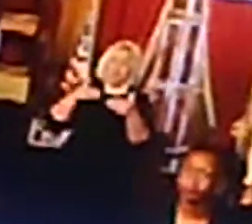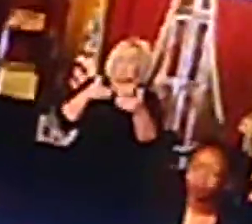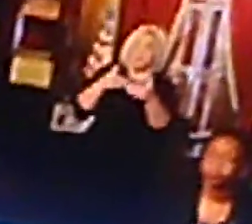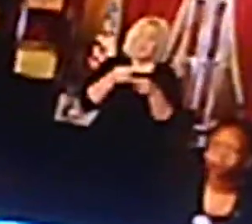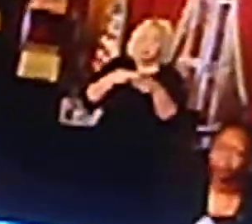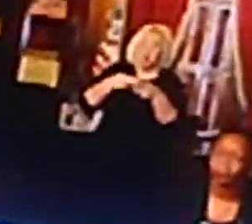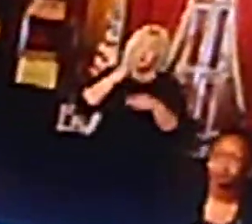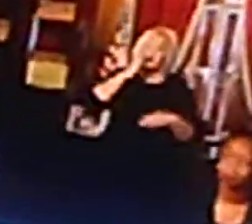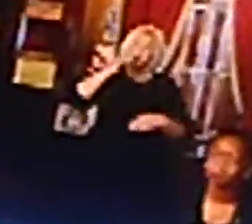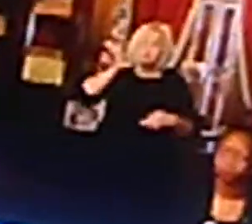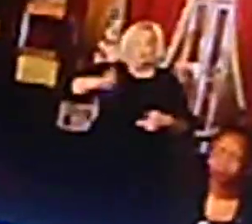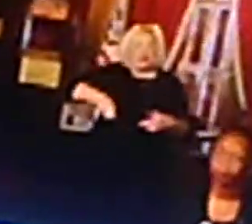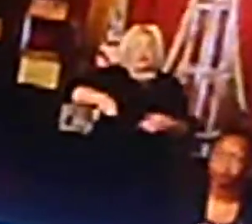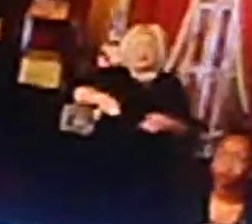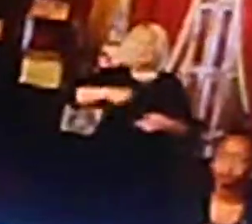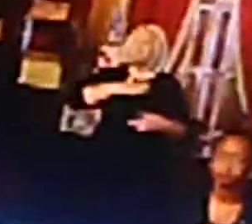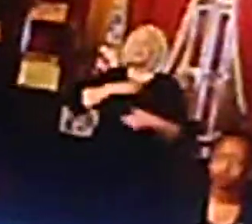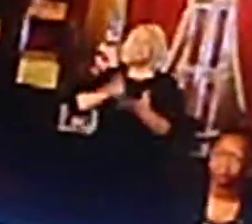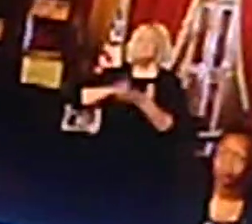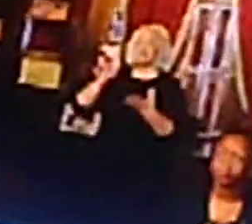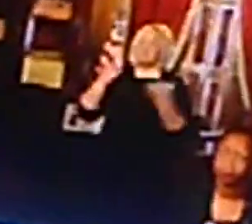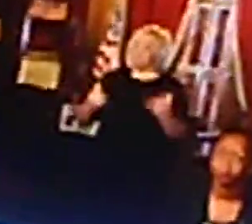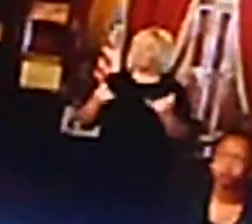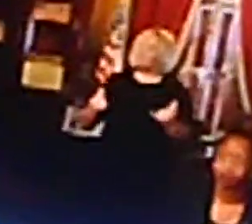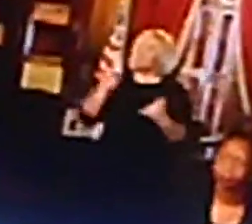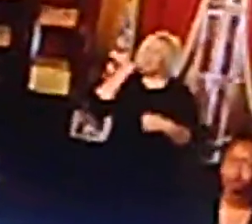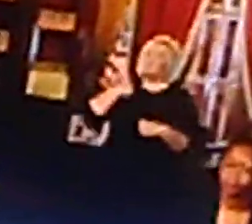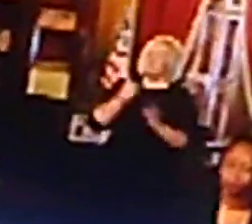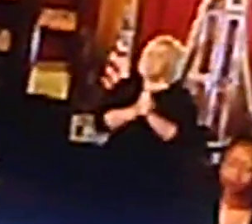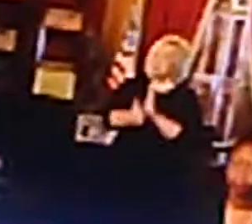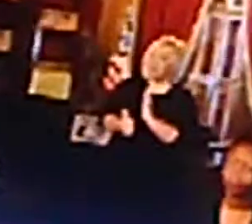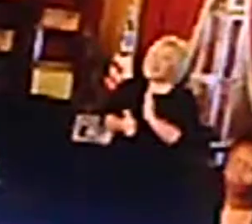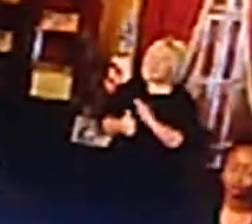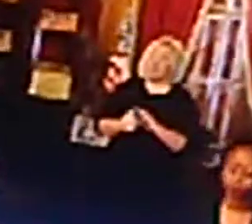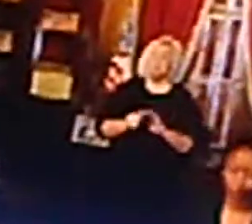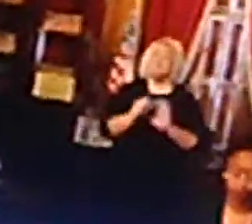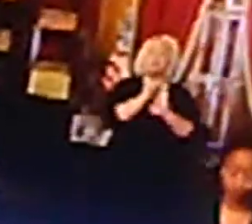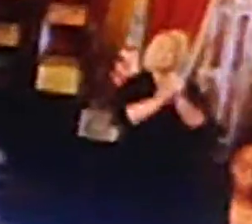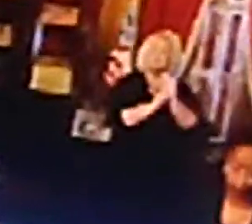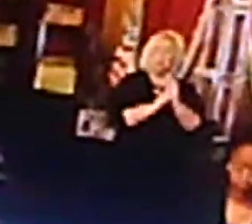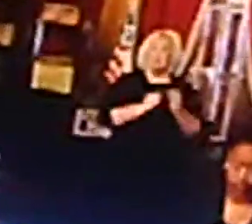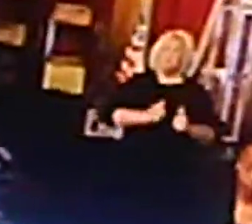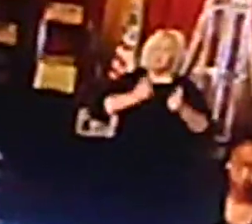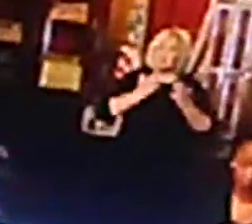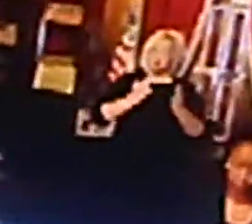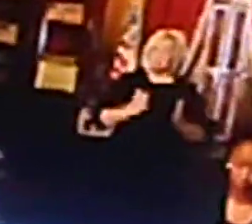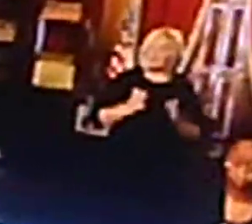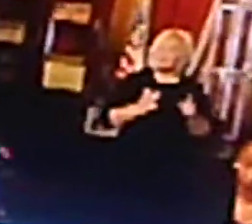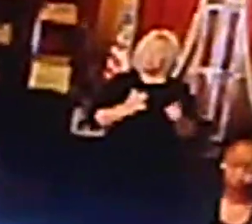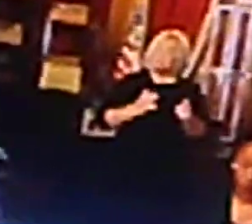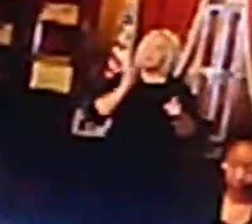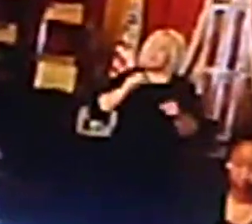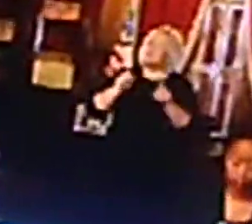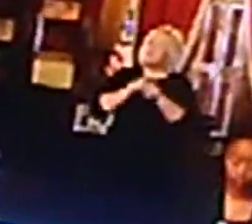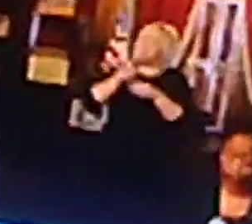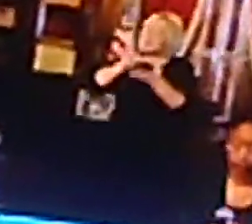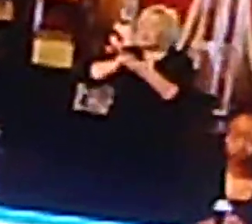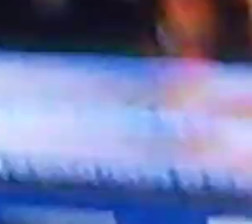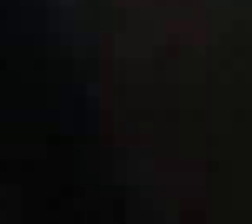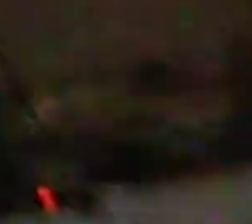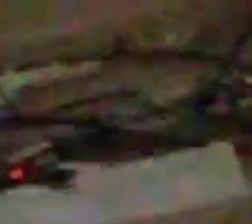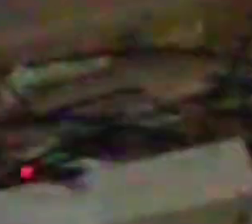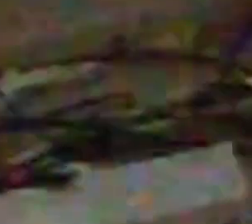ask, please sign up now. State residents can also use the site to find out how they can help in their